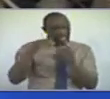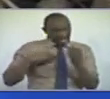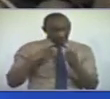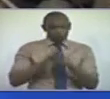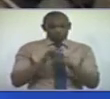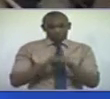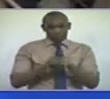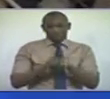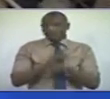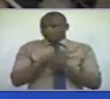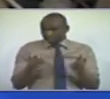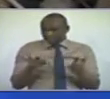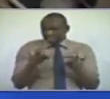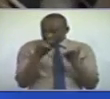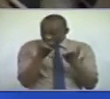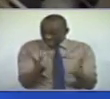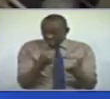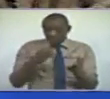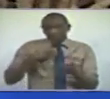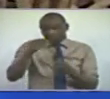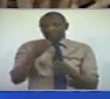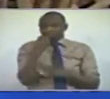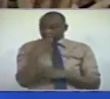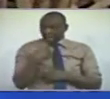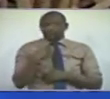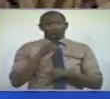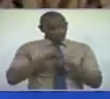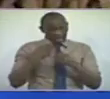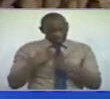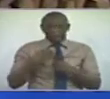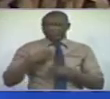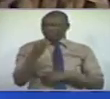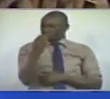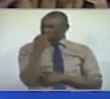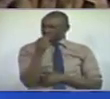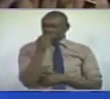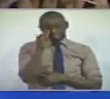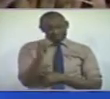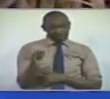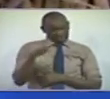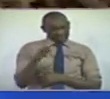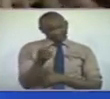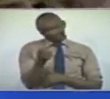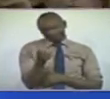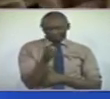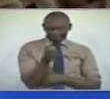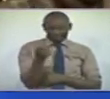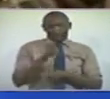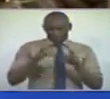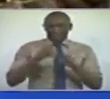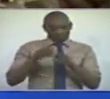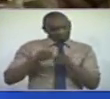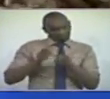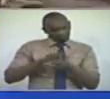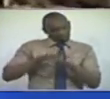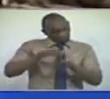commodity. However, despite the benefits highlighted, their consumption at an individual level has seen a slow but steady